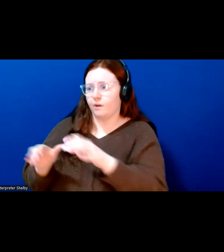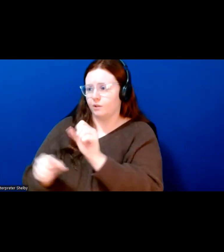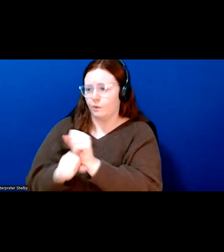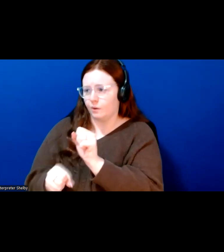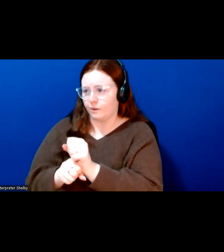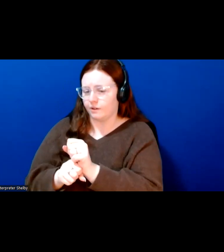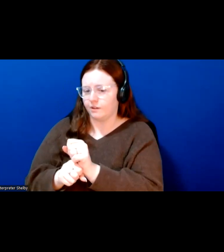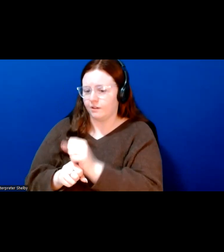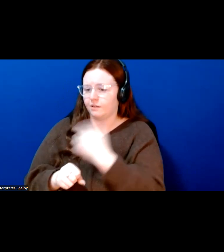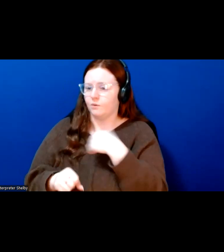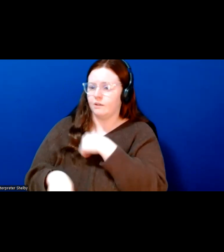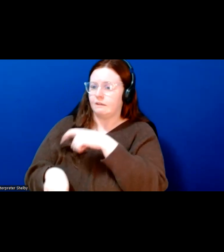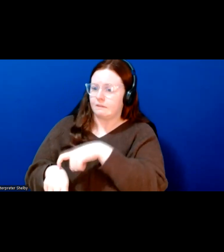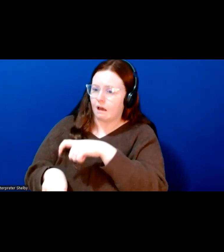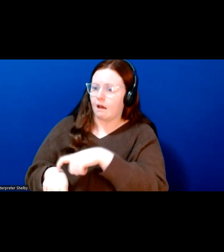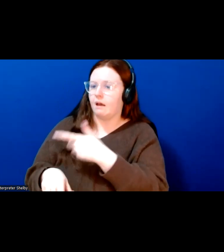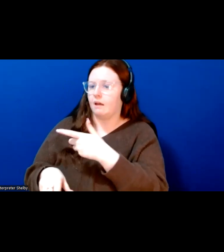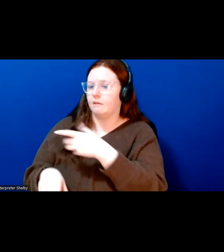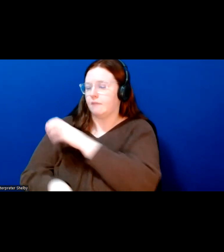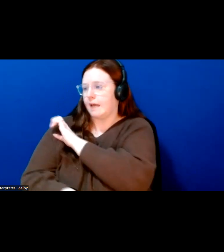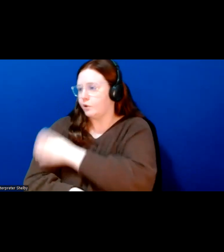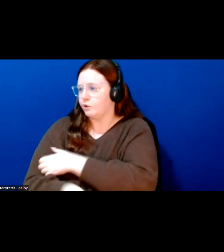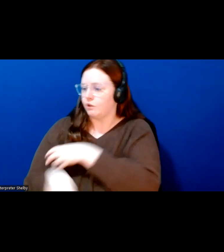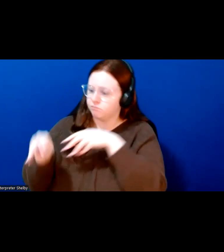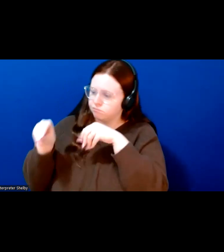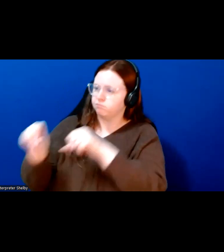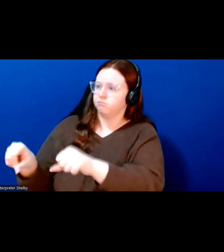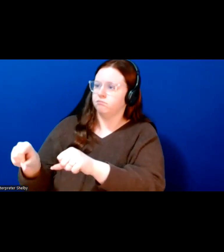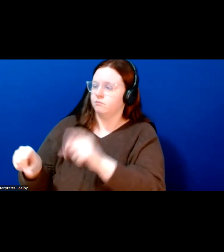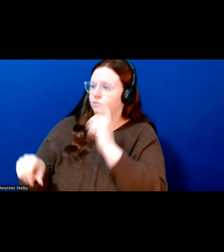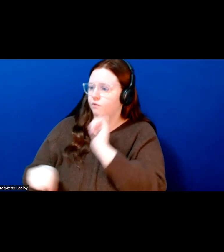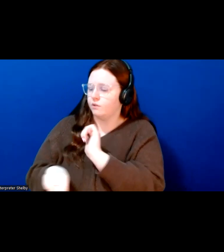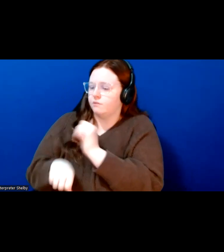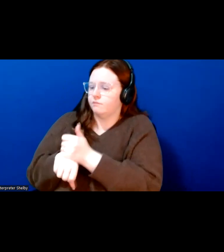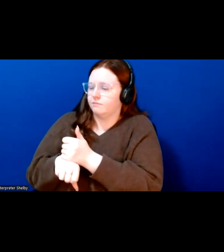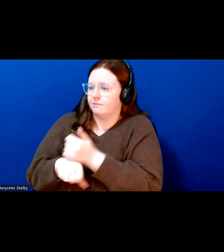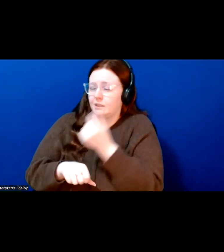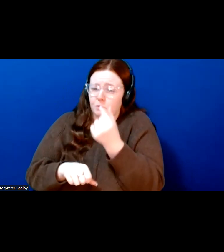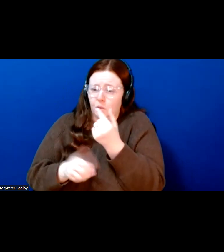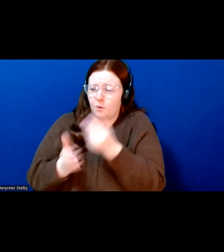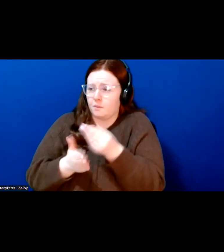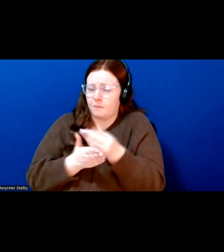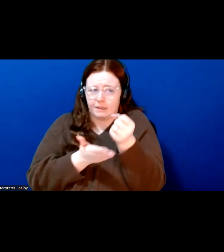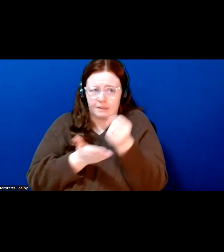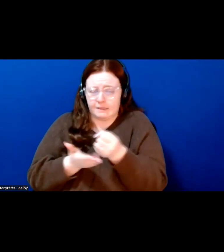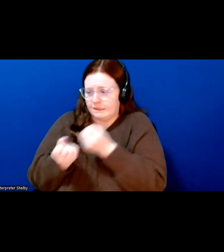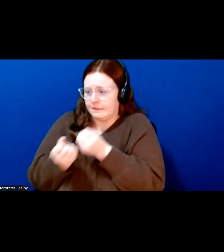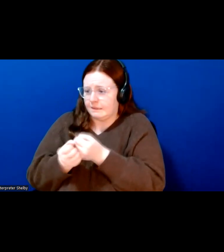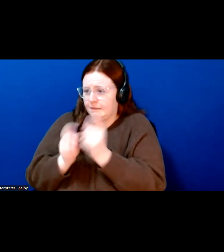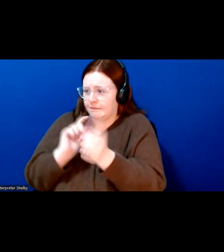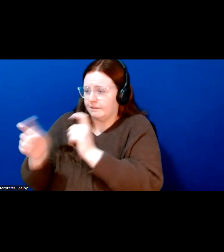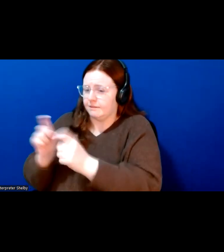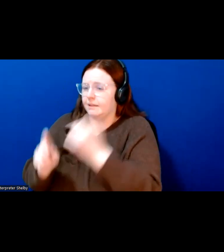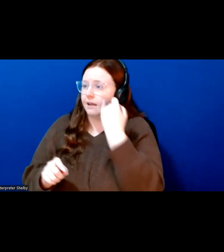have put the time and the effort into making the little funds we have go so far. If we were actually given the